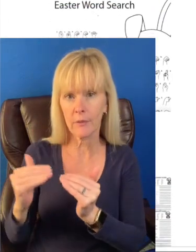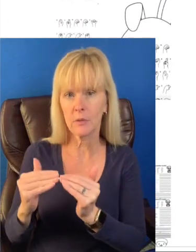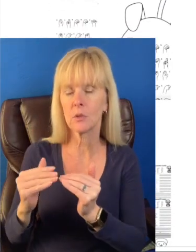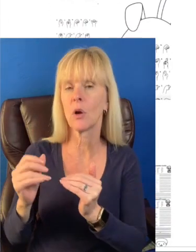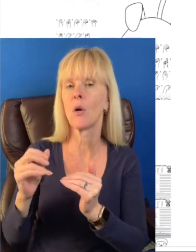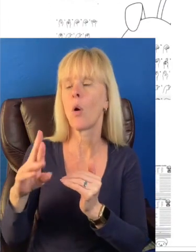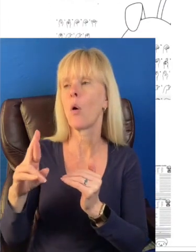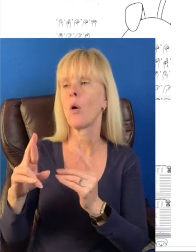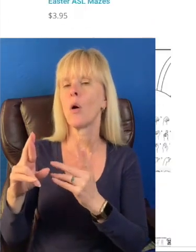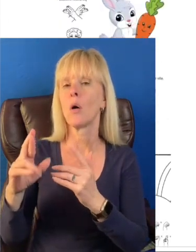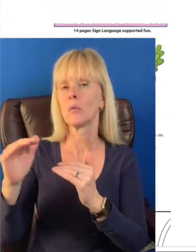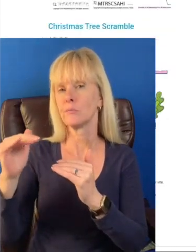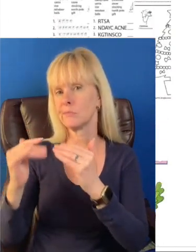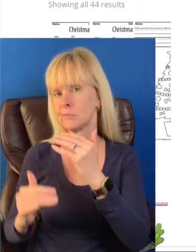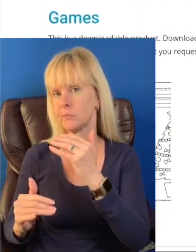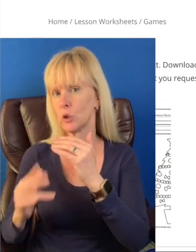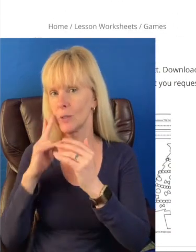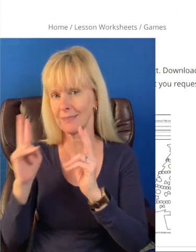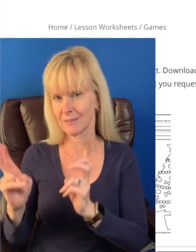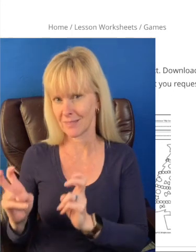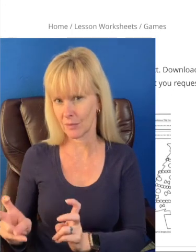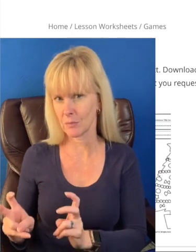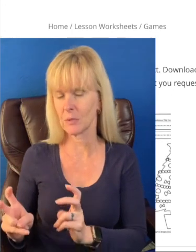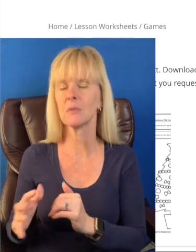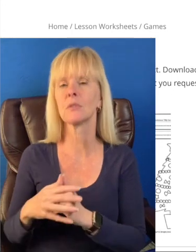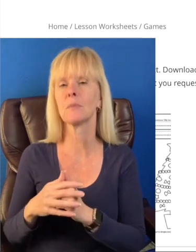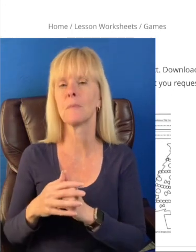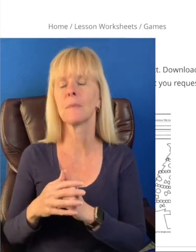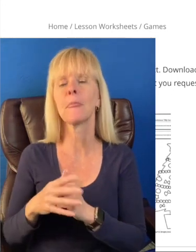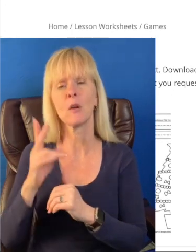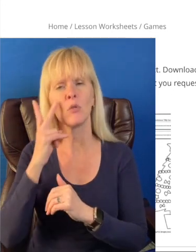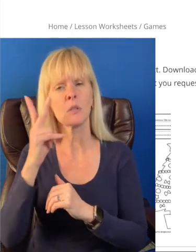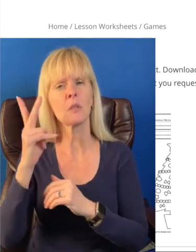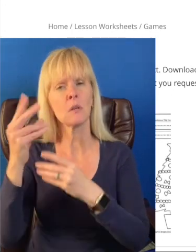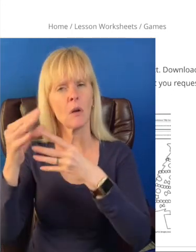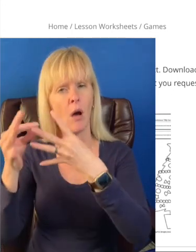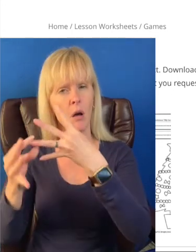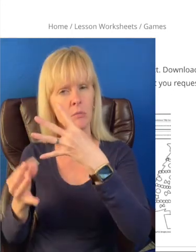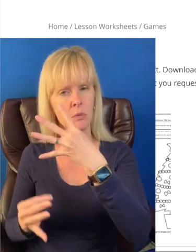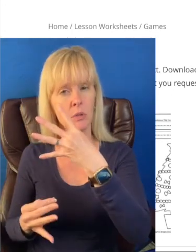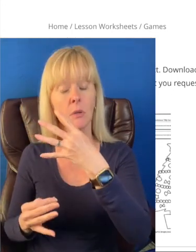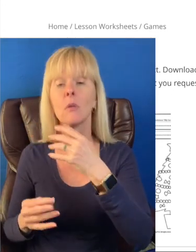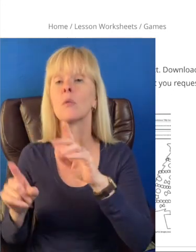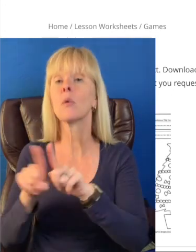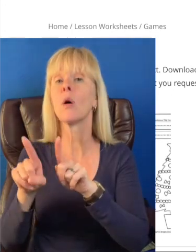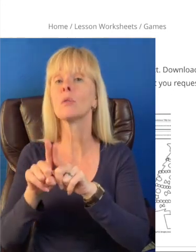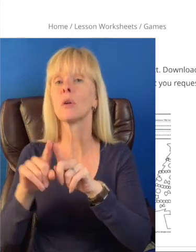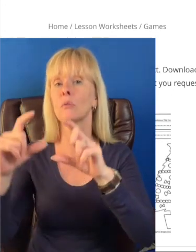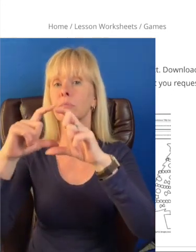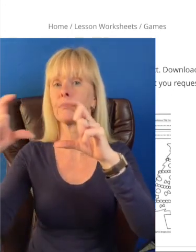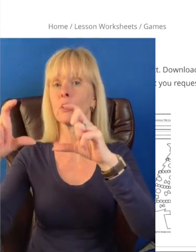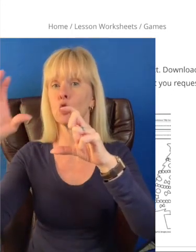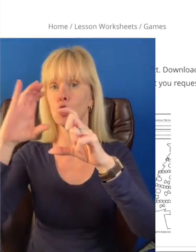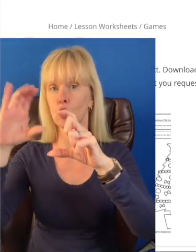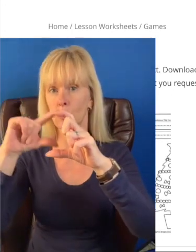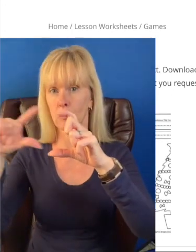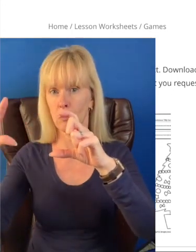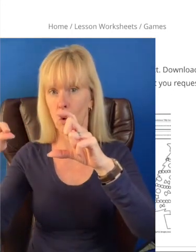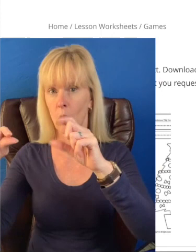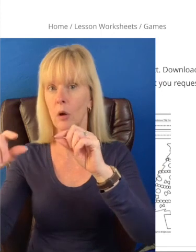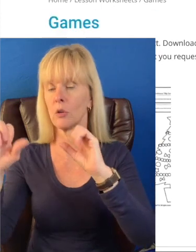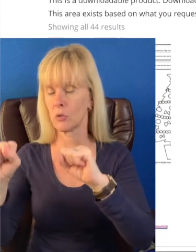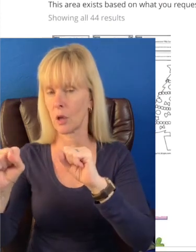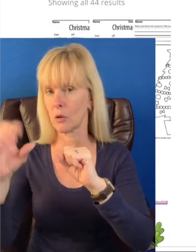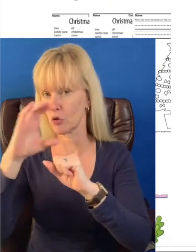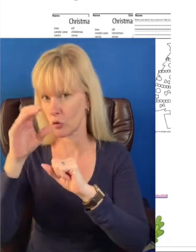or going on down by topics, and different things will come up. But you can also search things right in here, whatever it is, and then